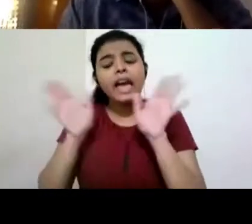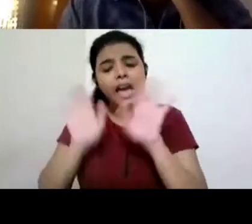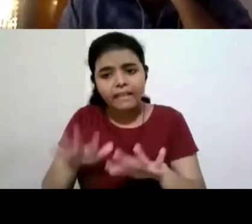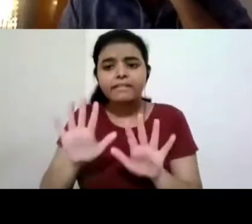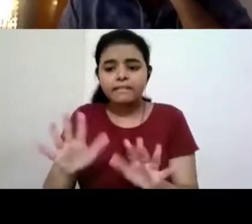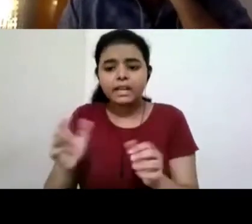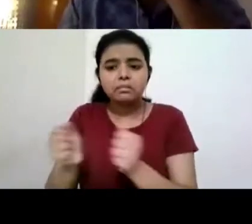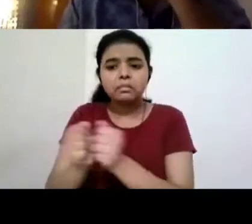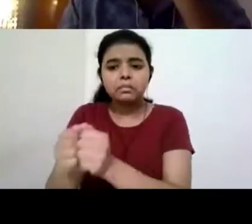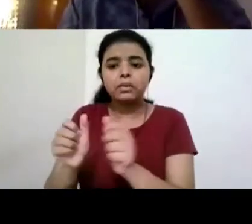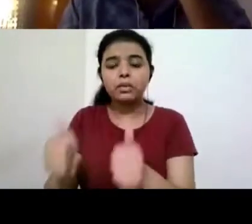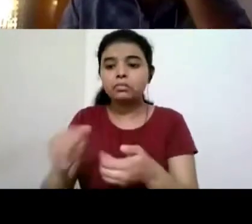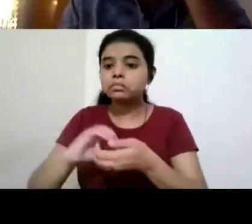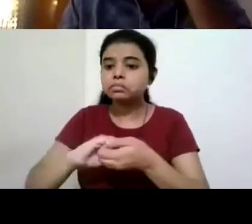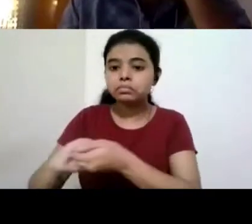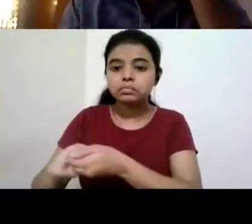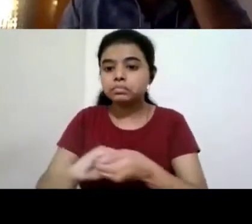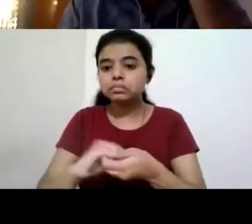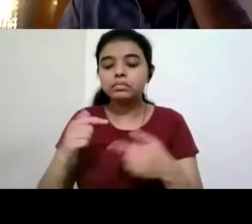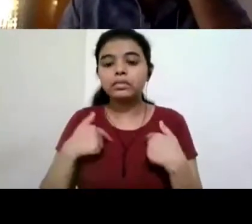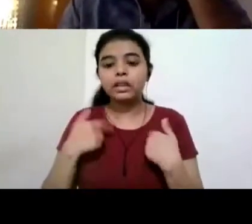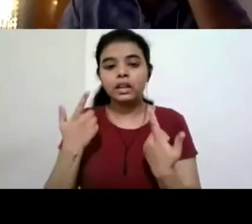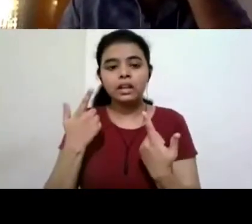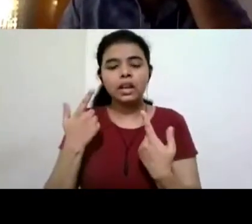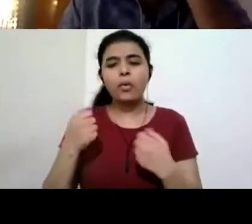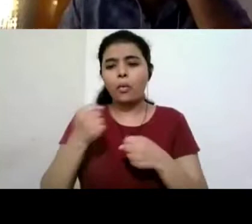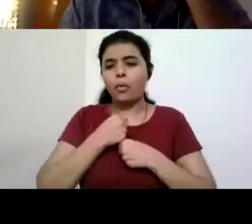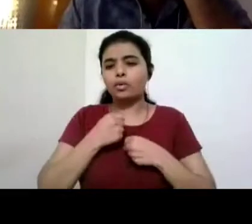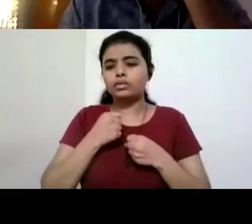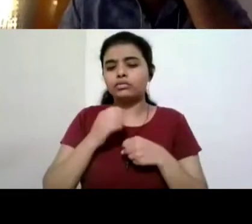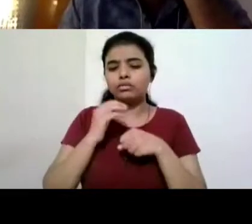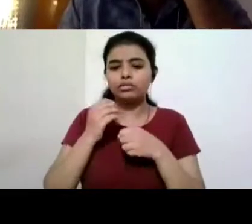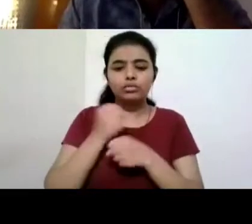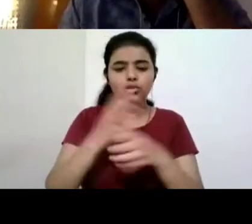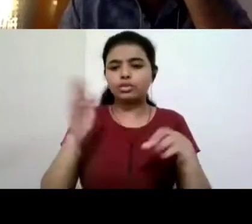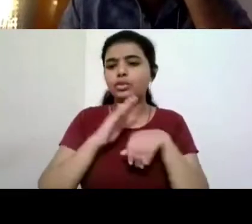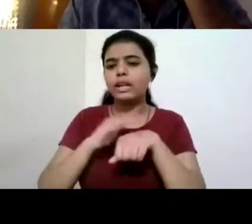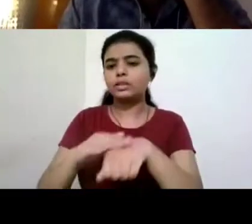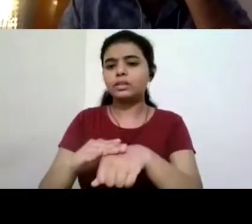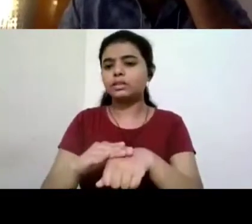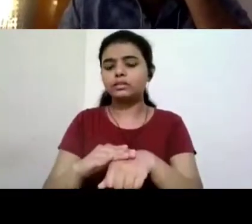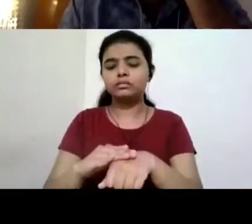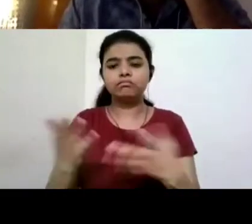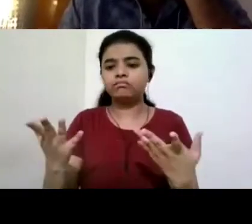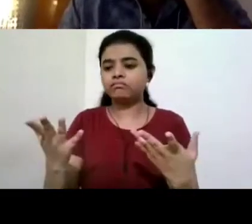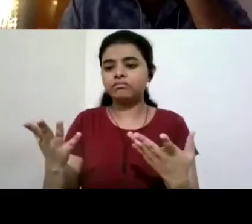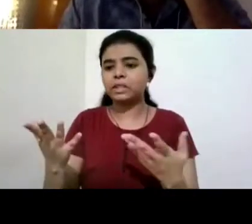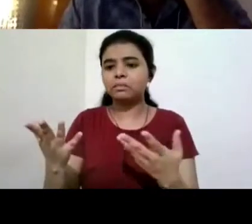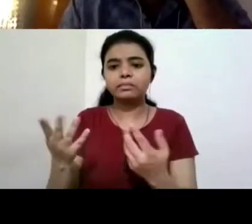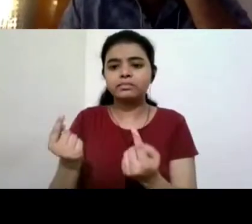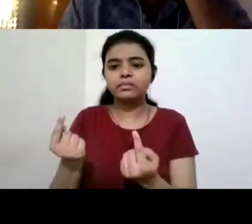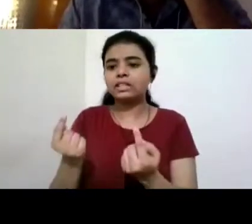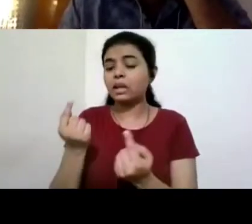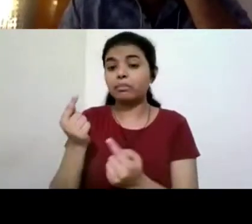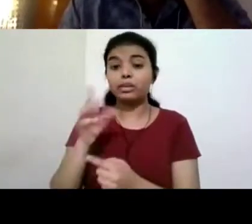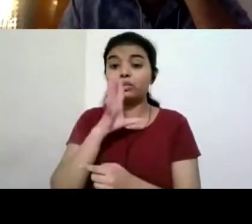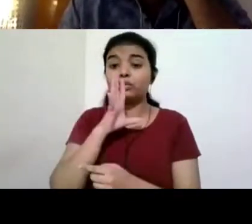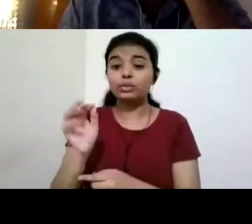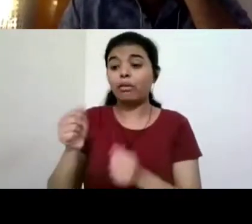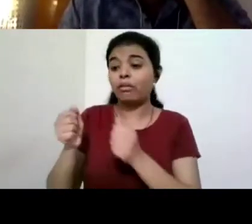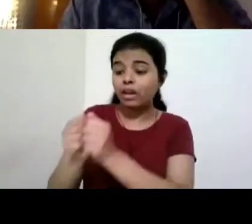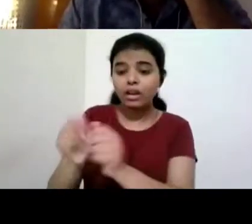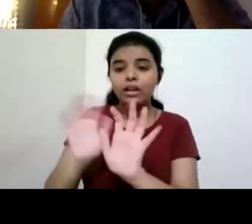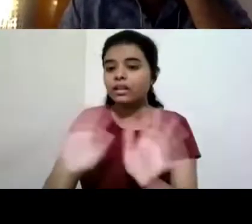partnership, it's much more, our general experience is it's much more a notional, nominal, symbolic exercise.